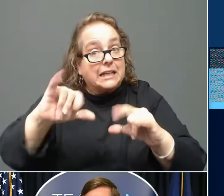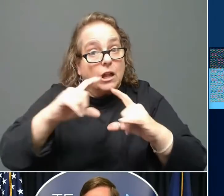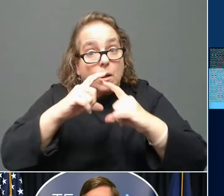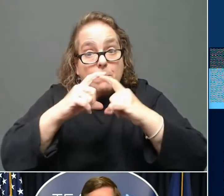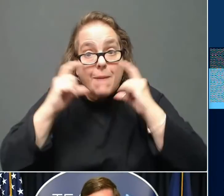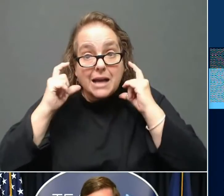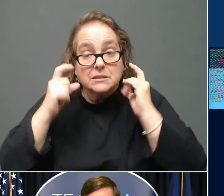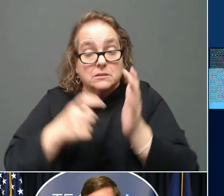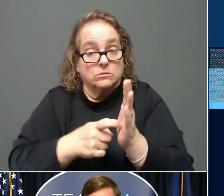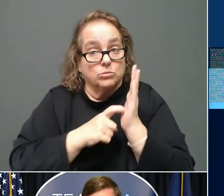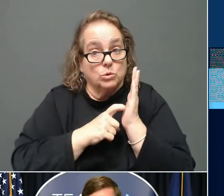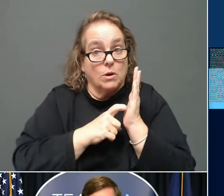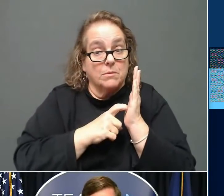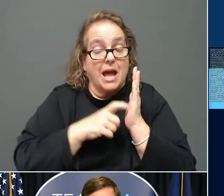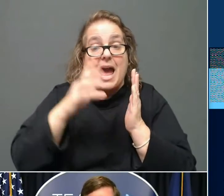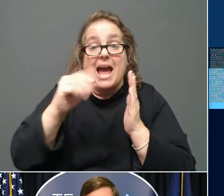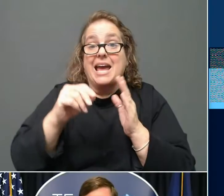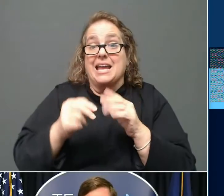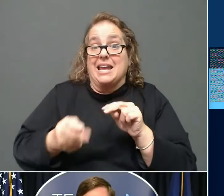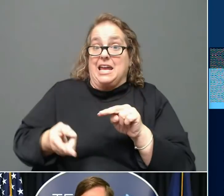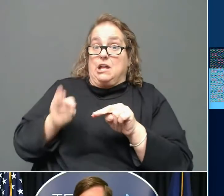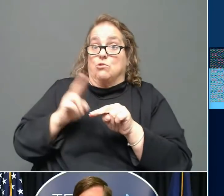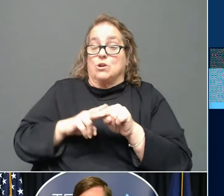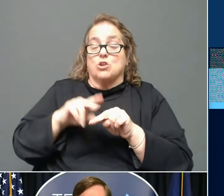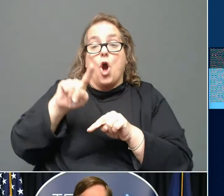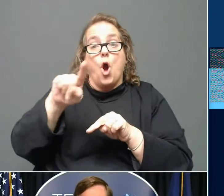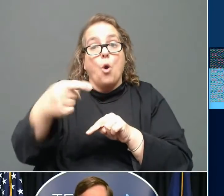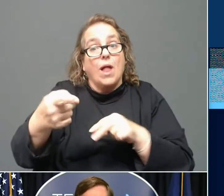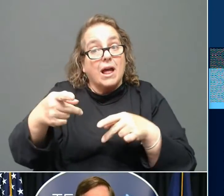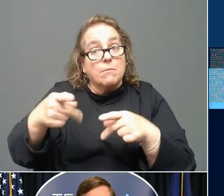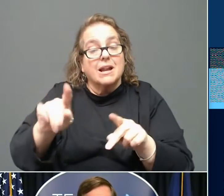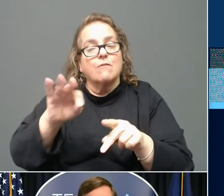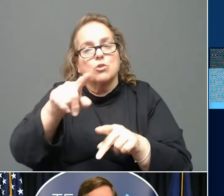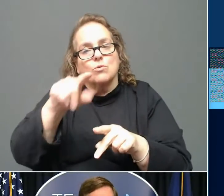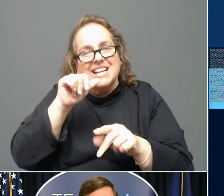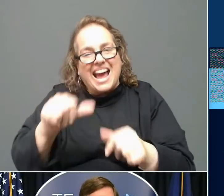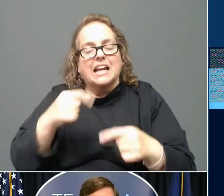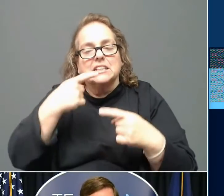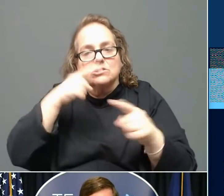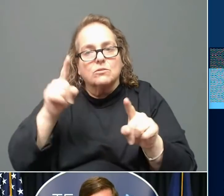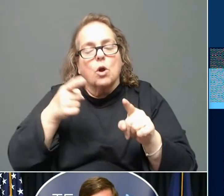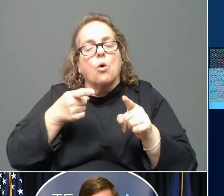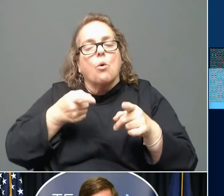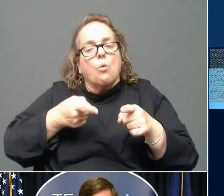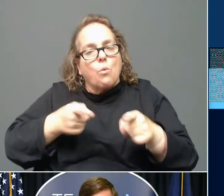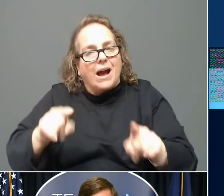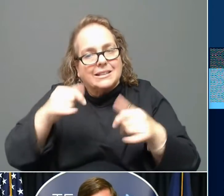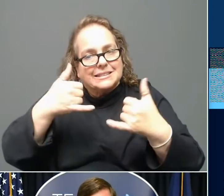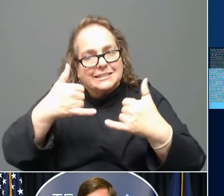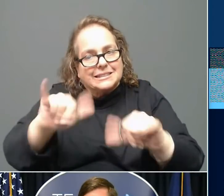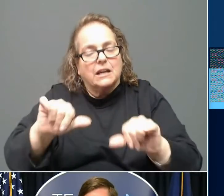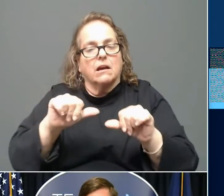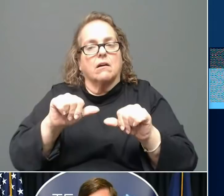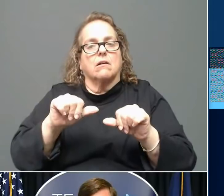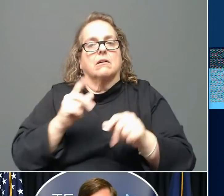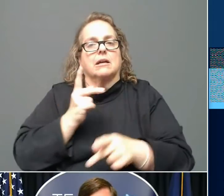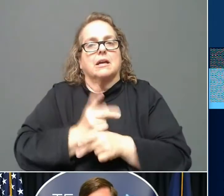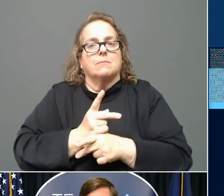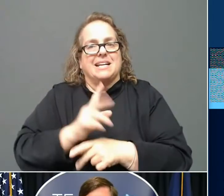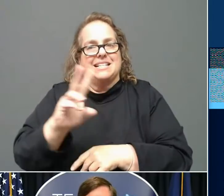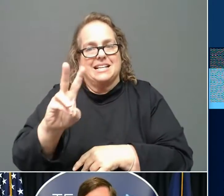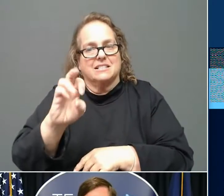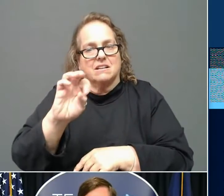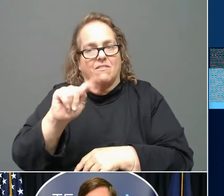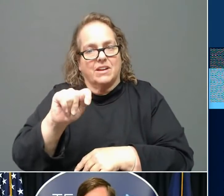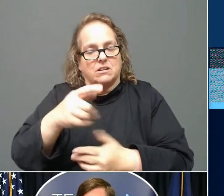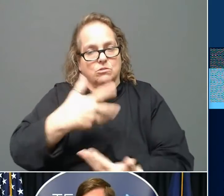allowed if you can achieve it while still maintaining that 6 feet of social distance. In other words, if your facility is